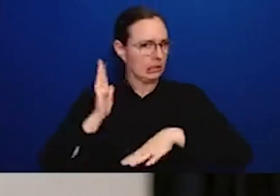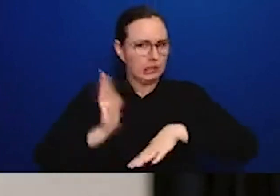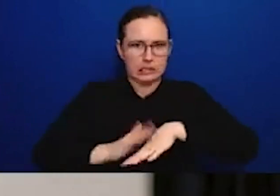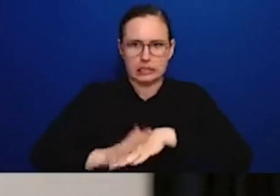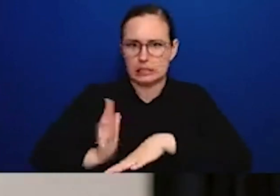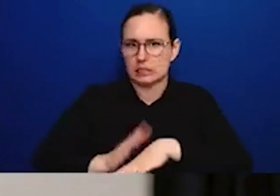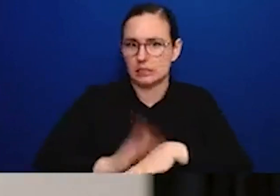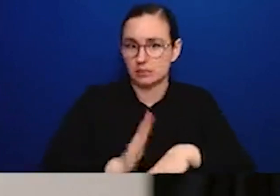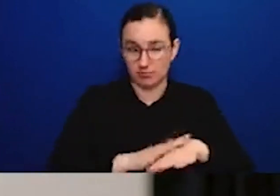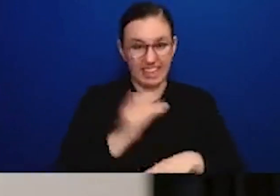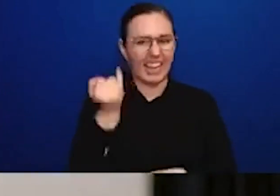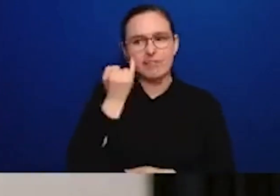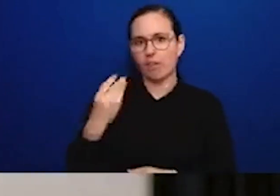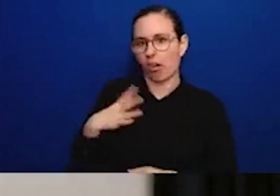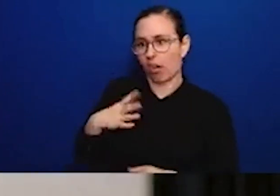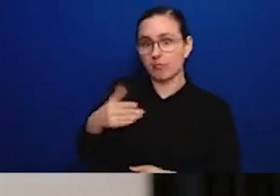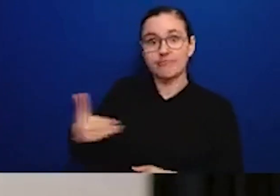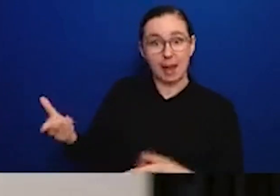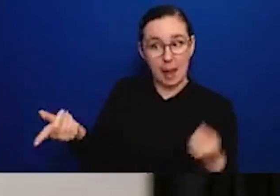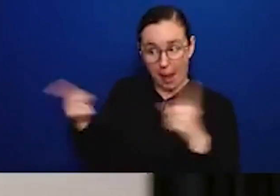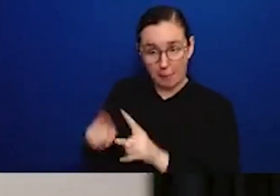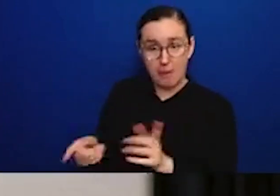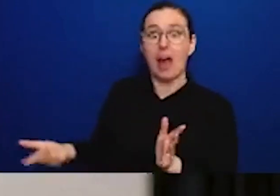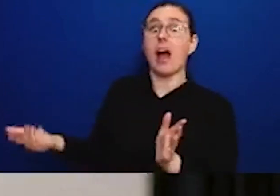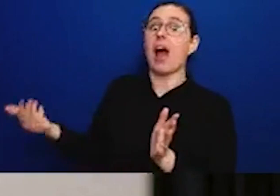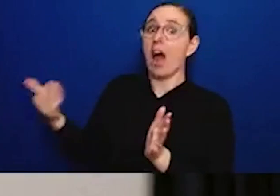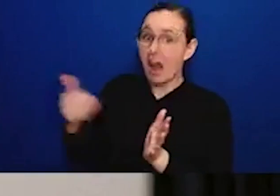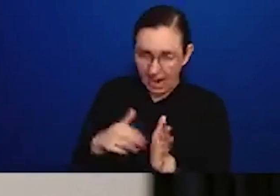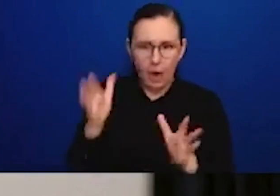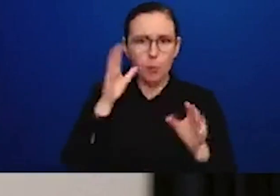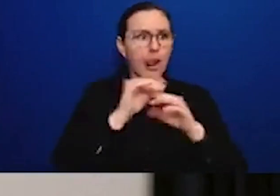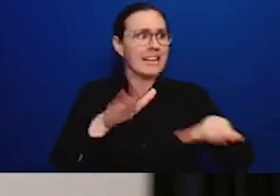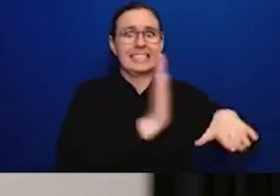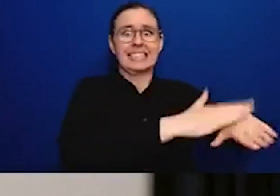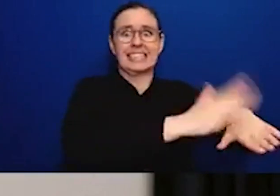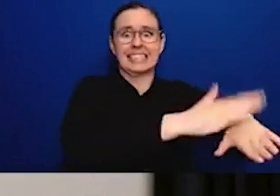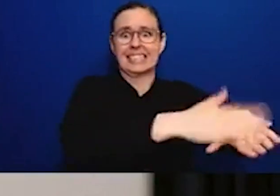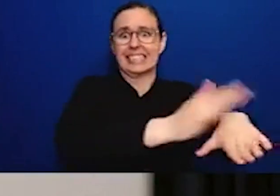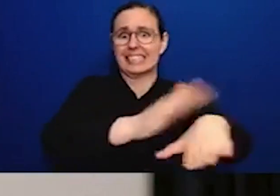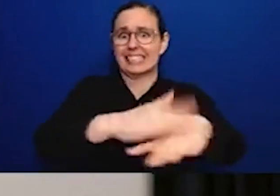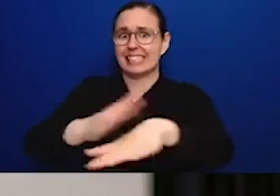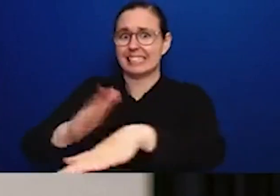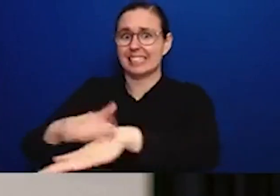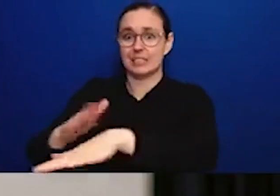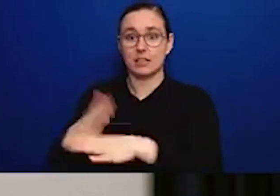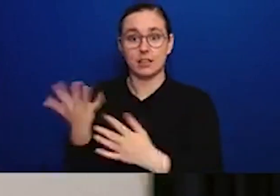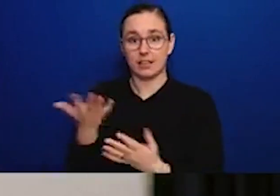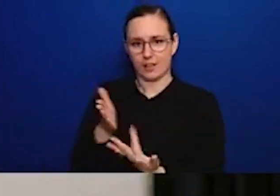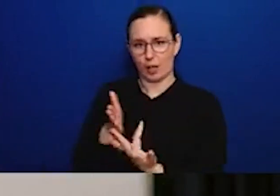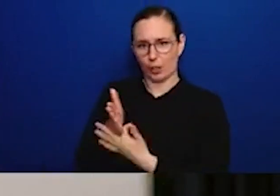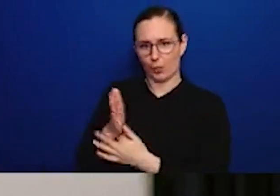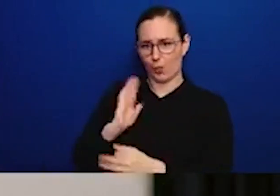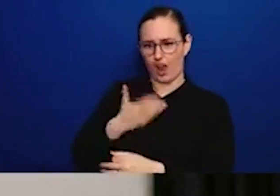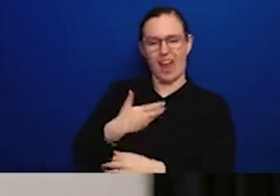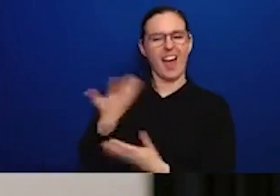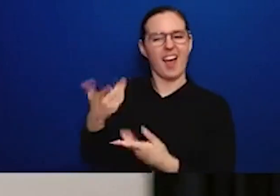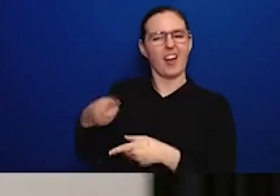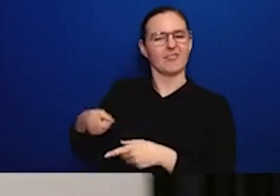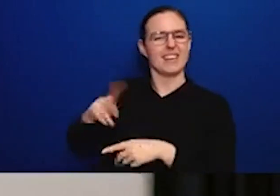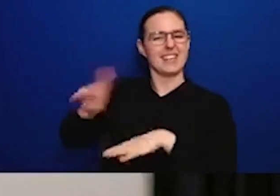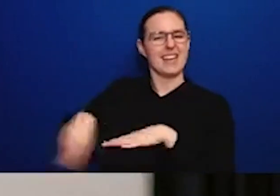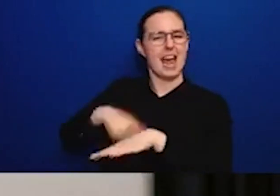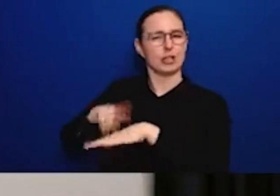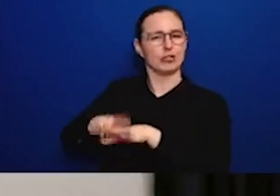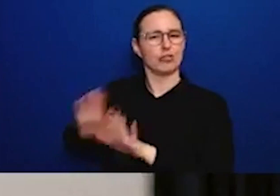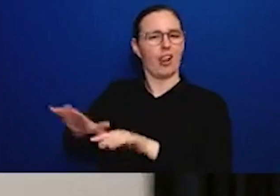through the National Alert Rating System. This builds on our expanded use of Alert Ready to issue alerts for wildfires and floods, in addition to